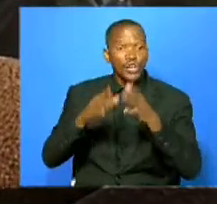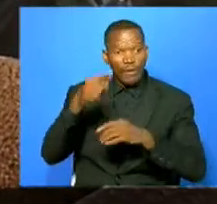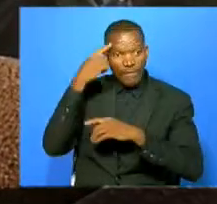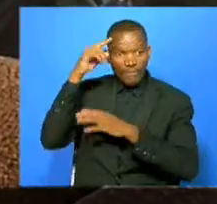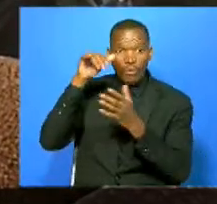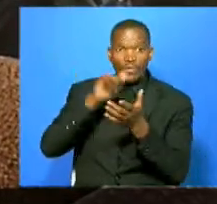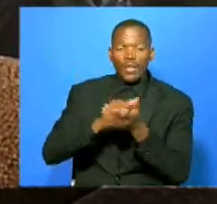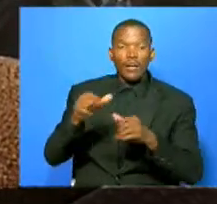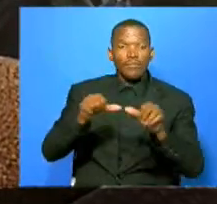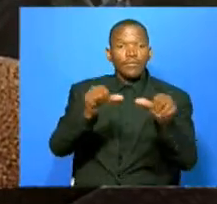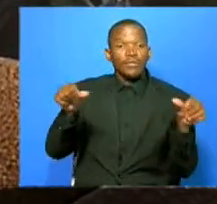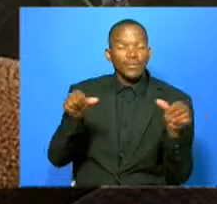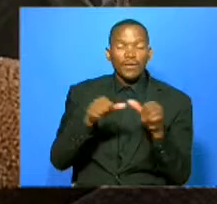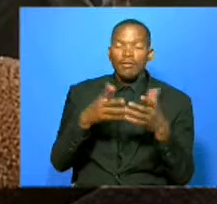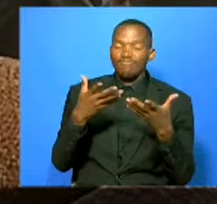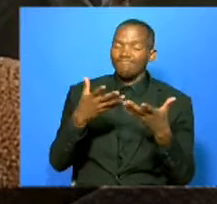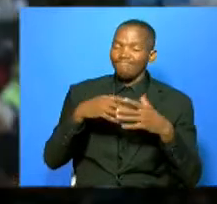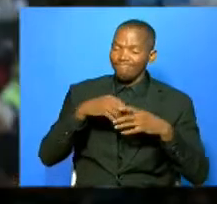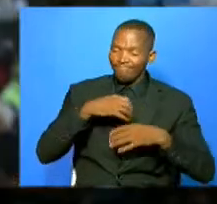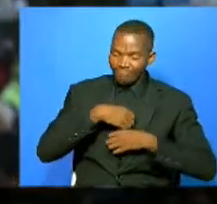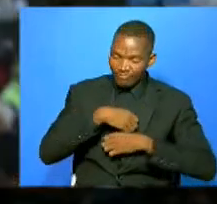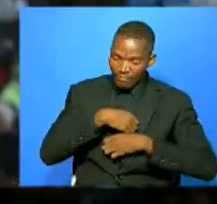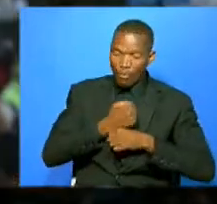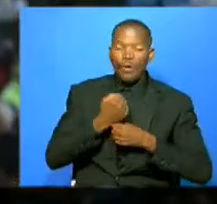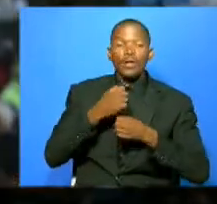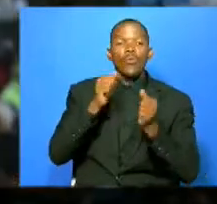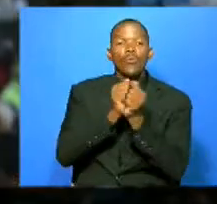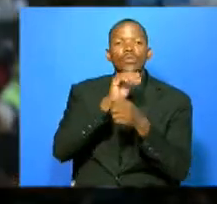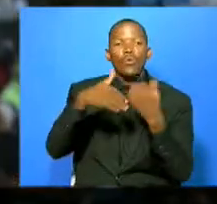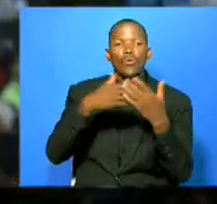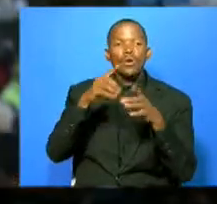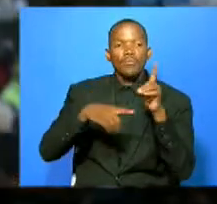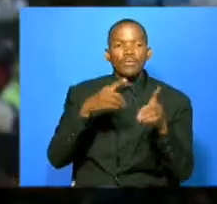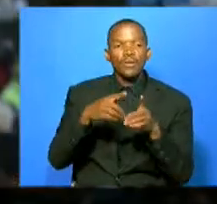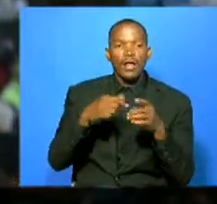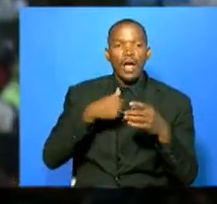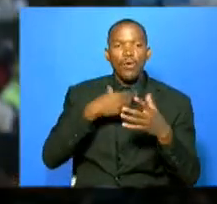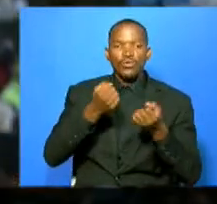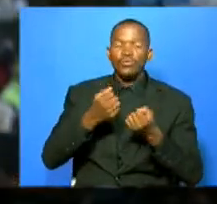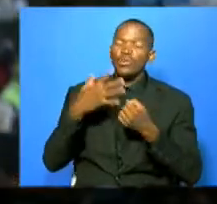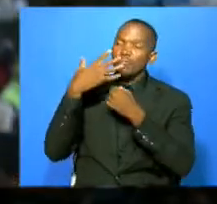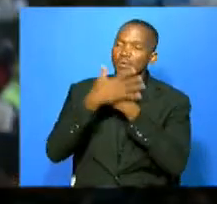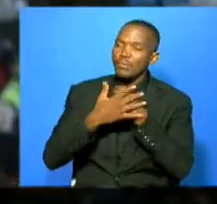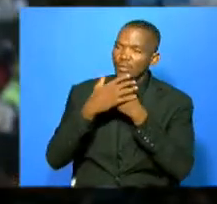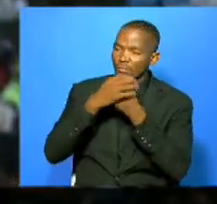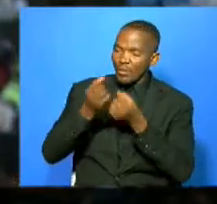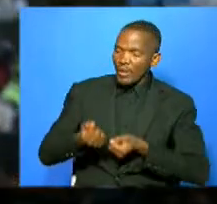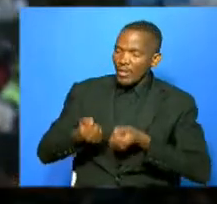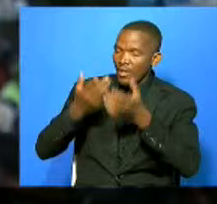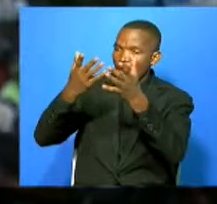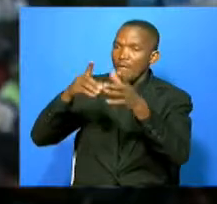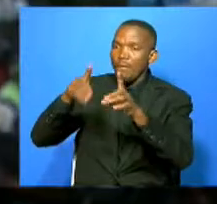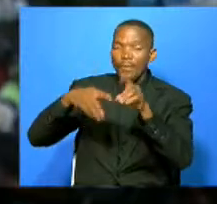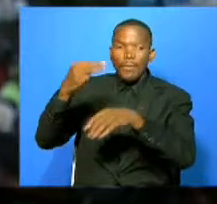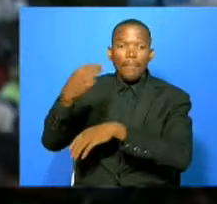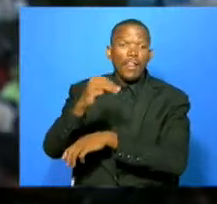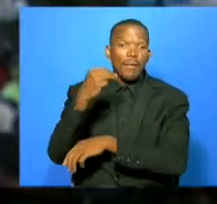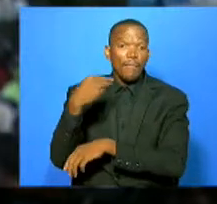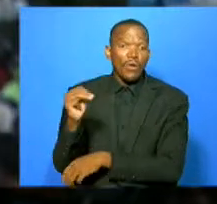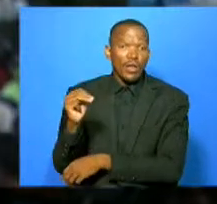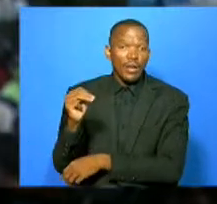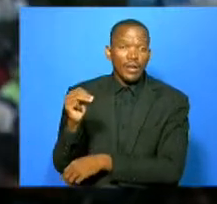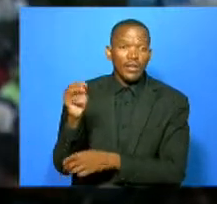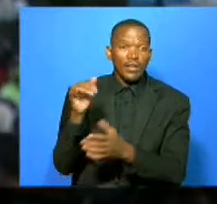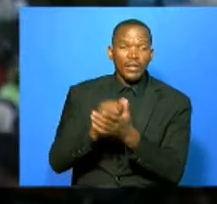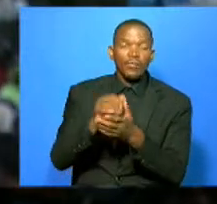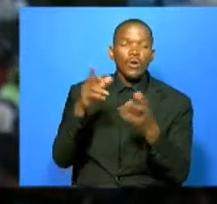bo lela le ba malapa a amegileng. Mme ke batla gape go isa matshediso ko moraging wa Bakwena